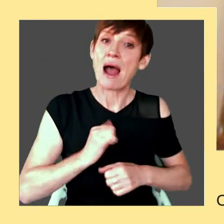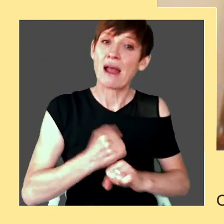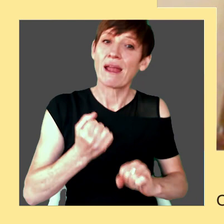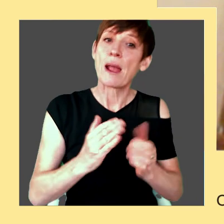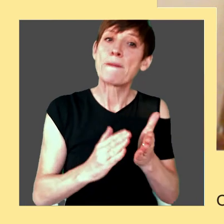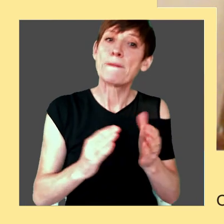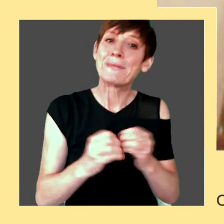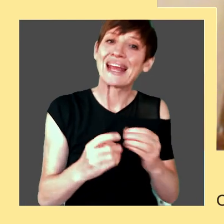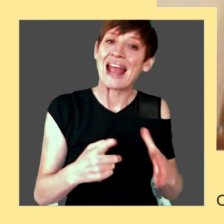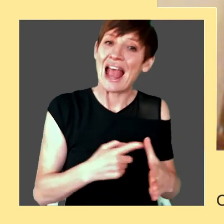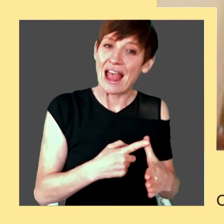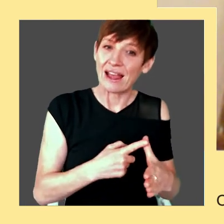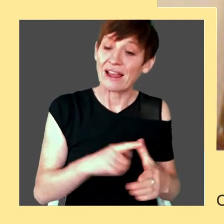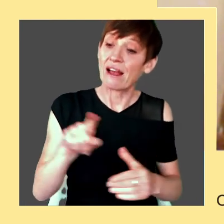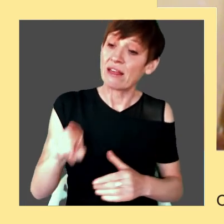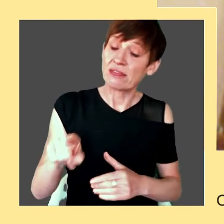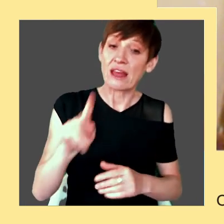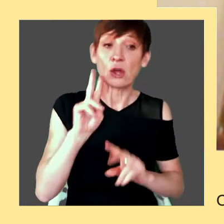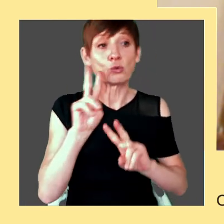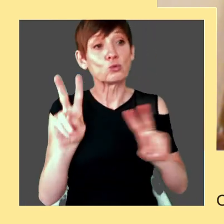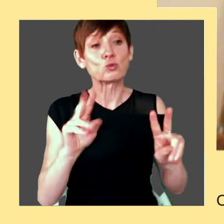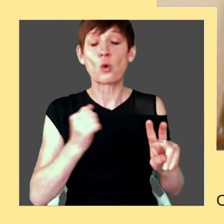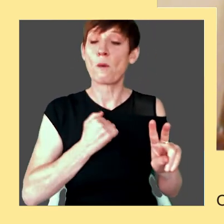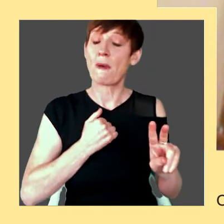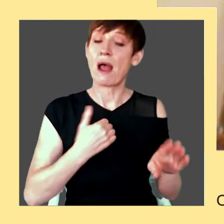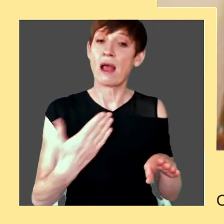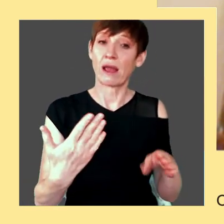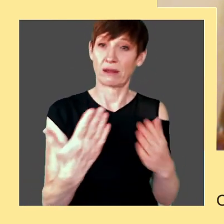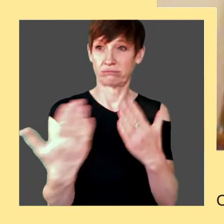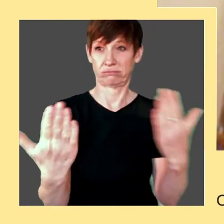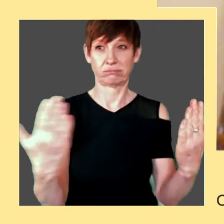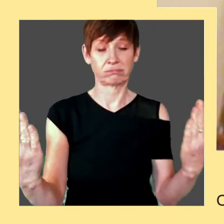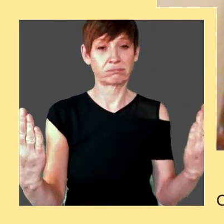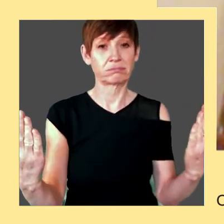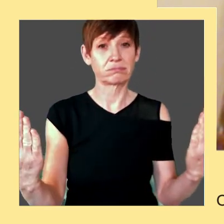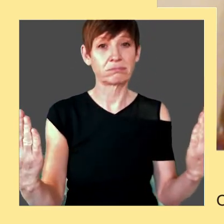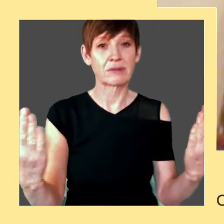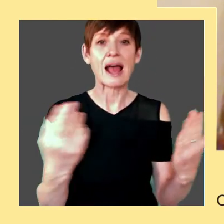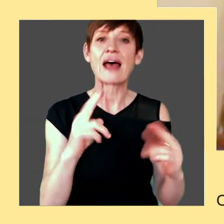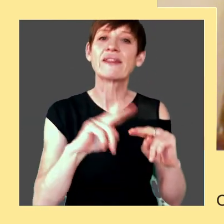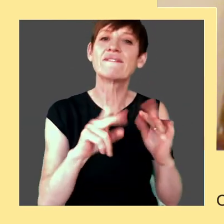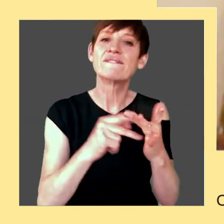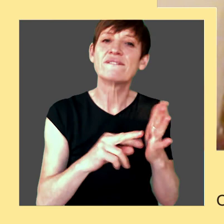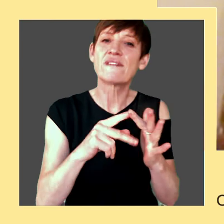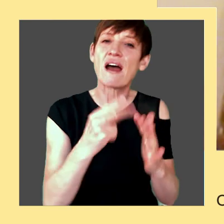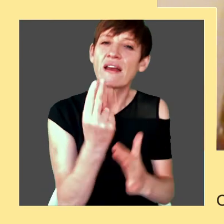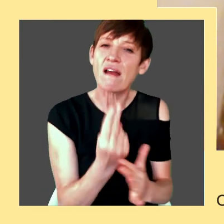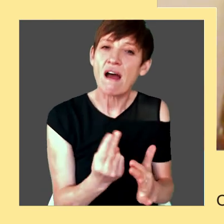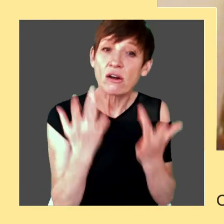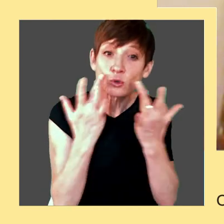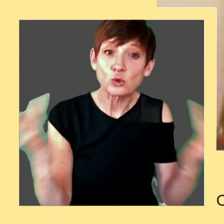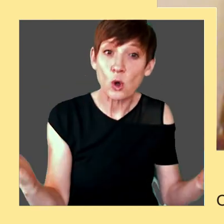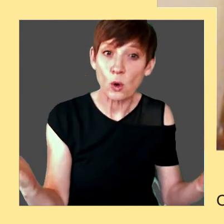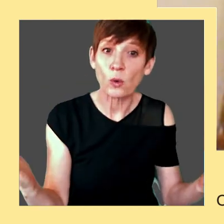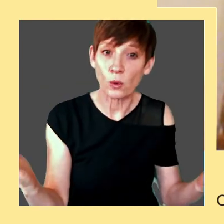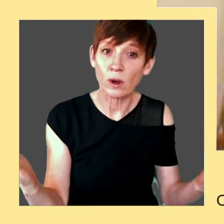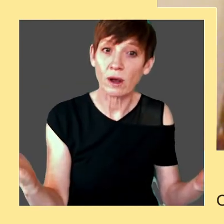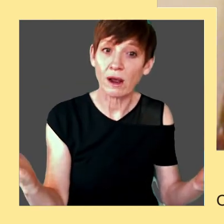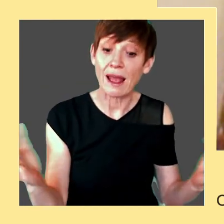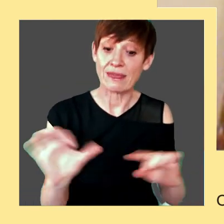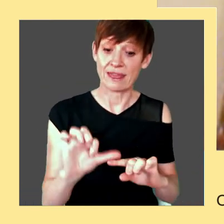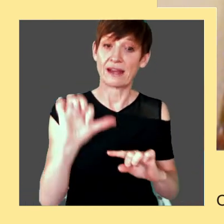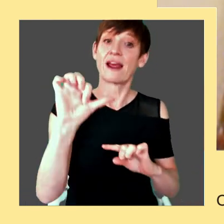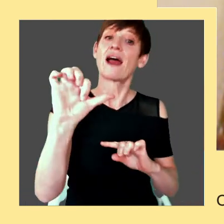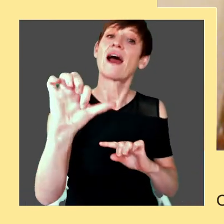they saw my works at the final show, and yeah, after